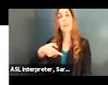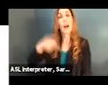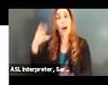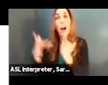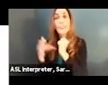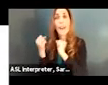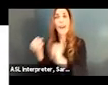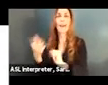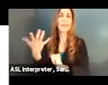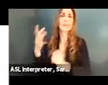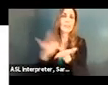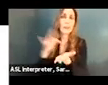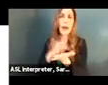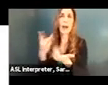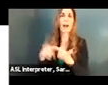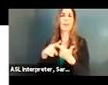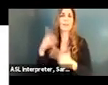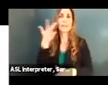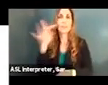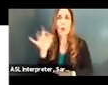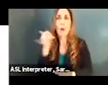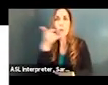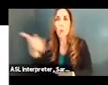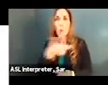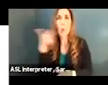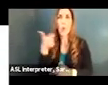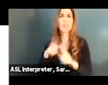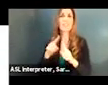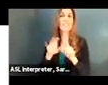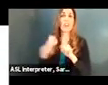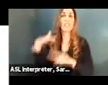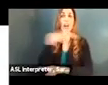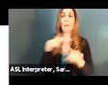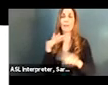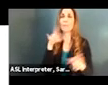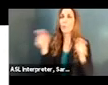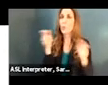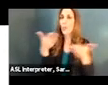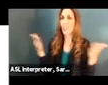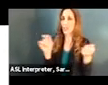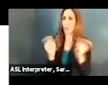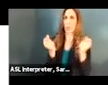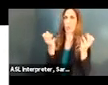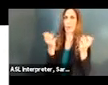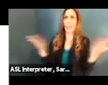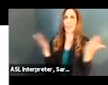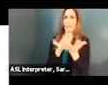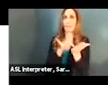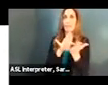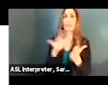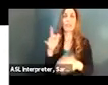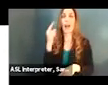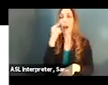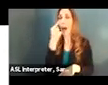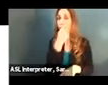So tablets and smartphones, those environmental control devices that can control lots of different things in a home, eye gaze devices that use your